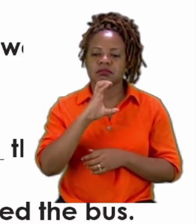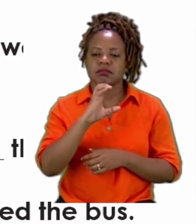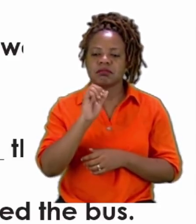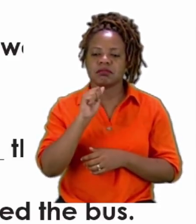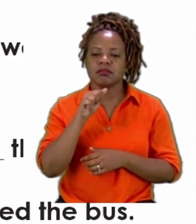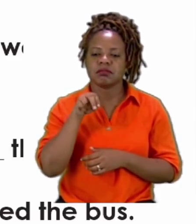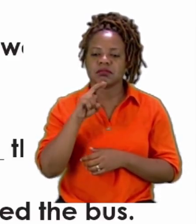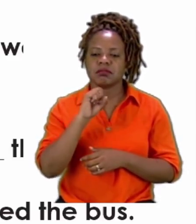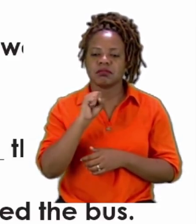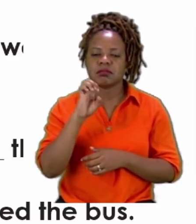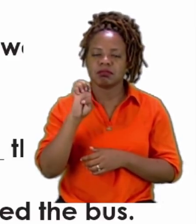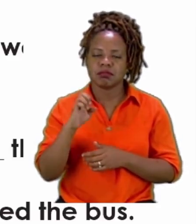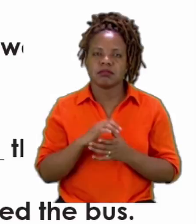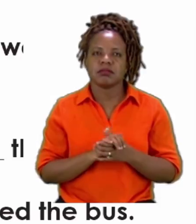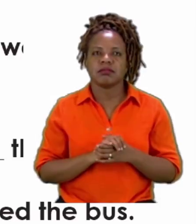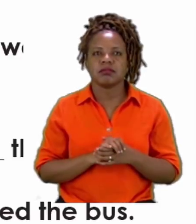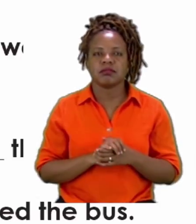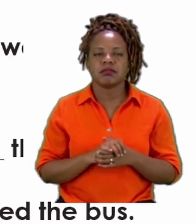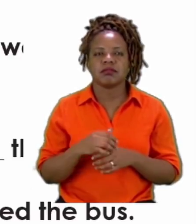our sentence with the word because.